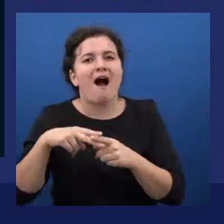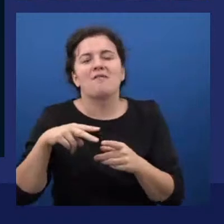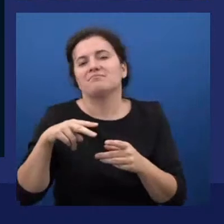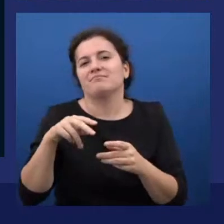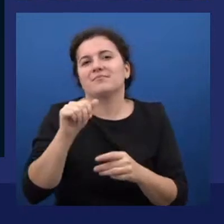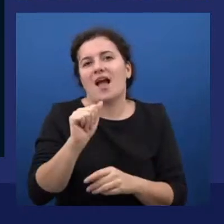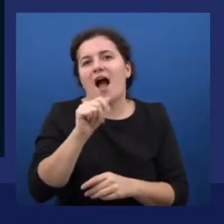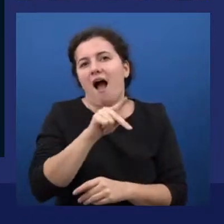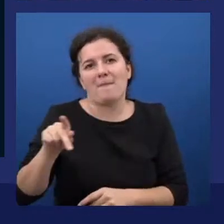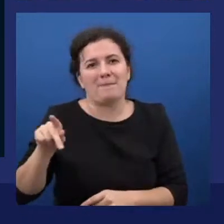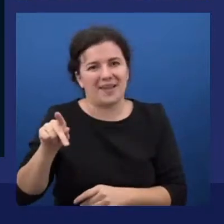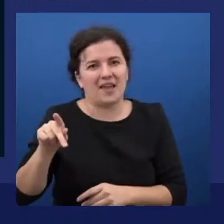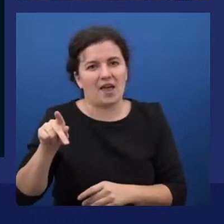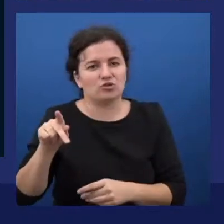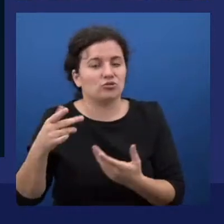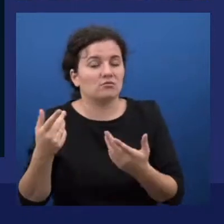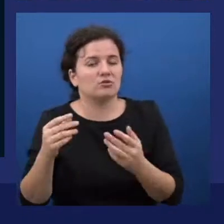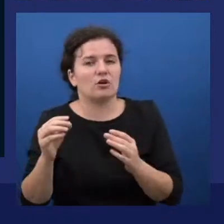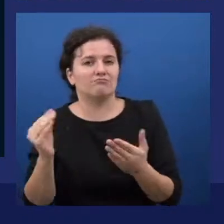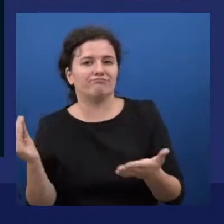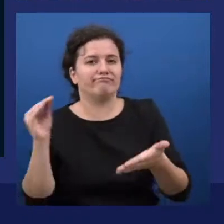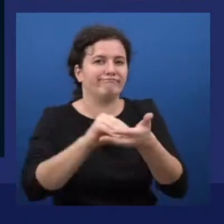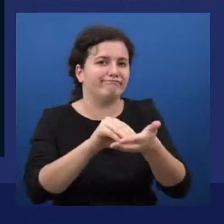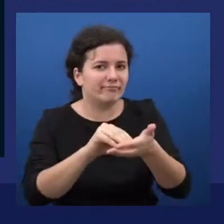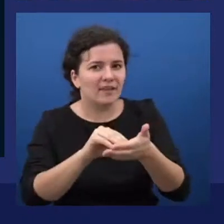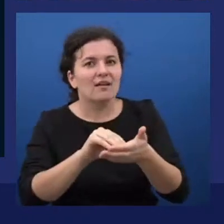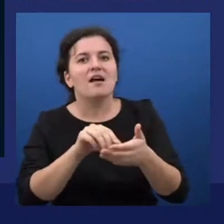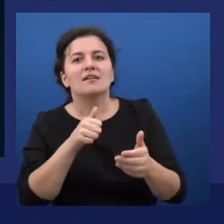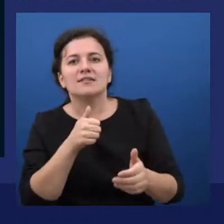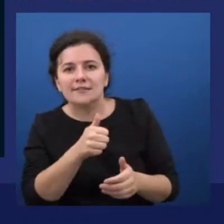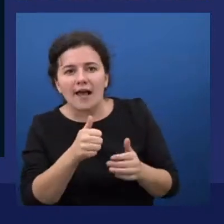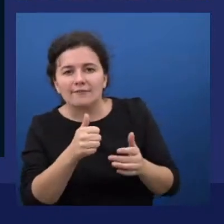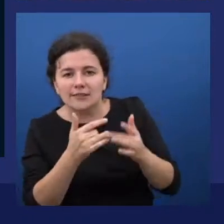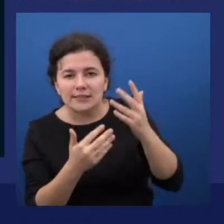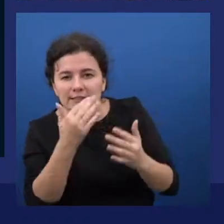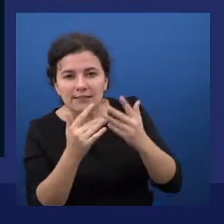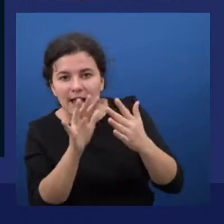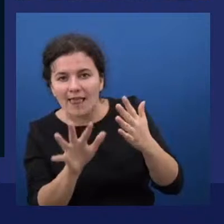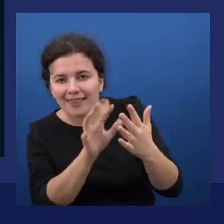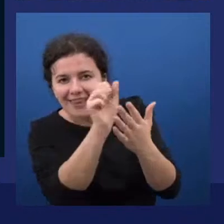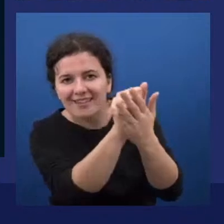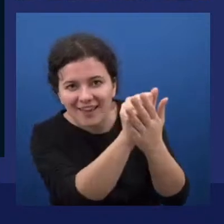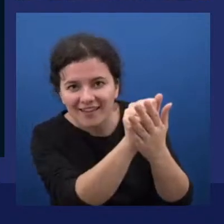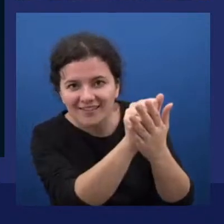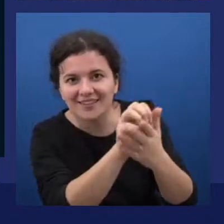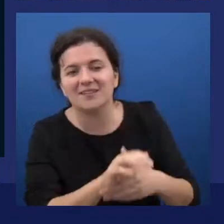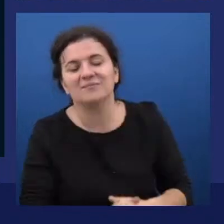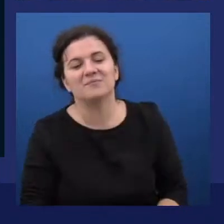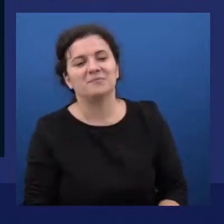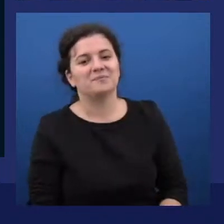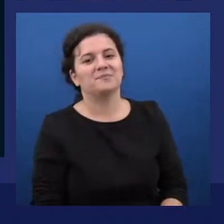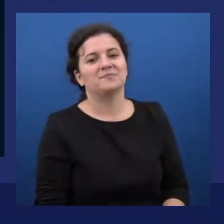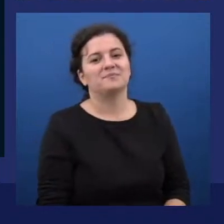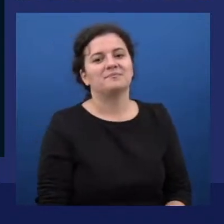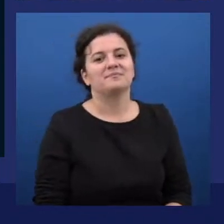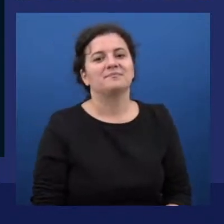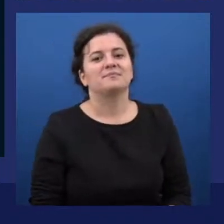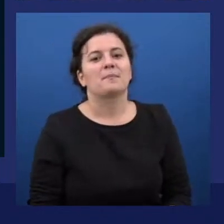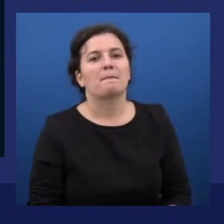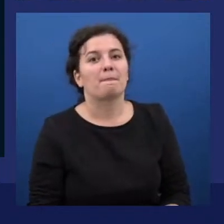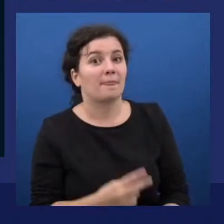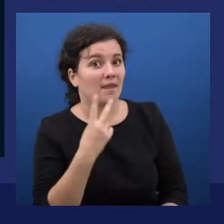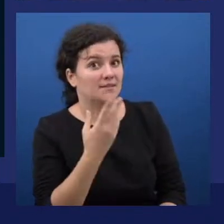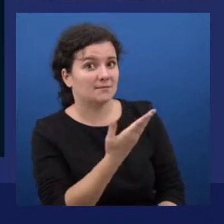the main method I'm using here, detect entire series, and it's running asynchronously.